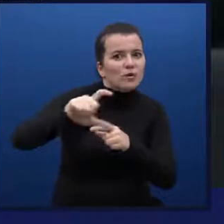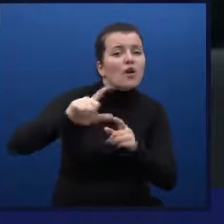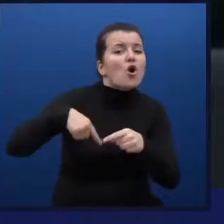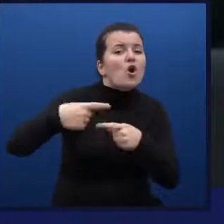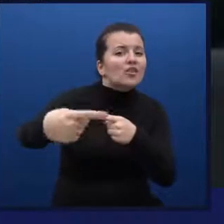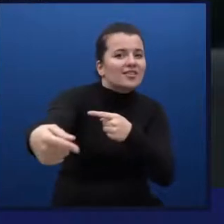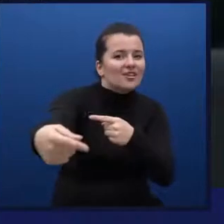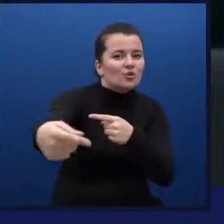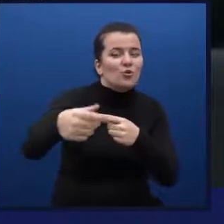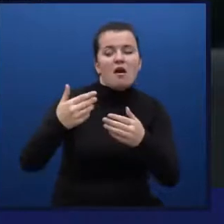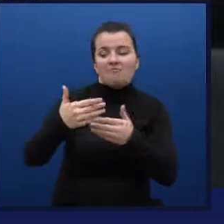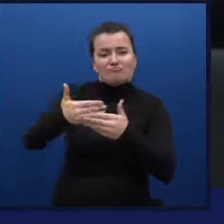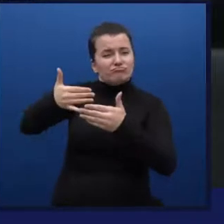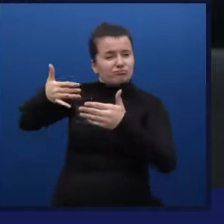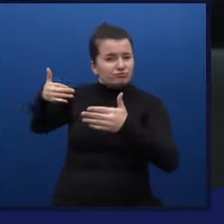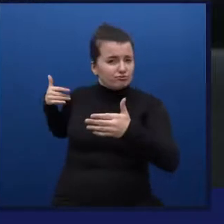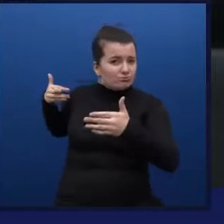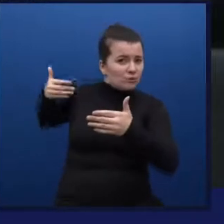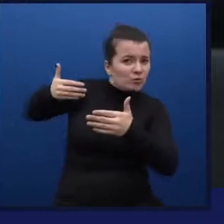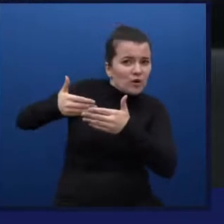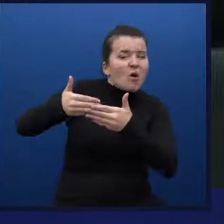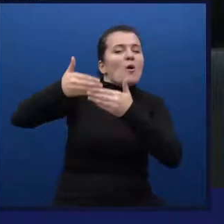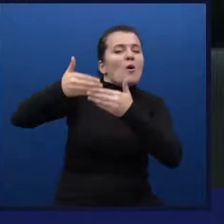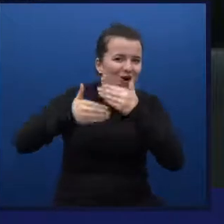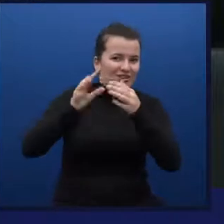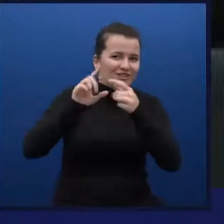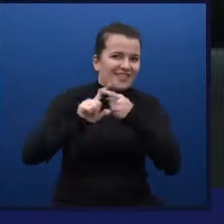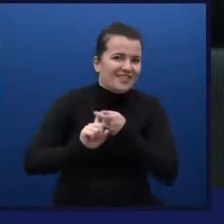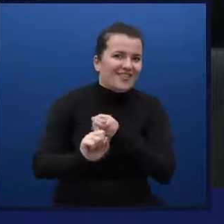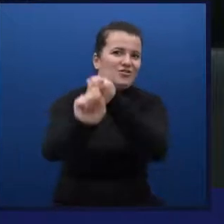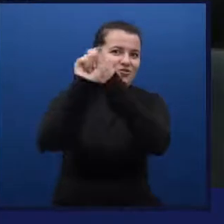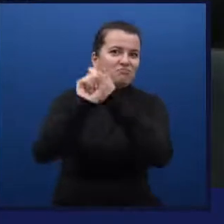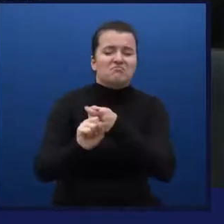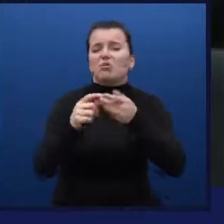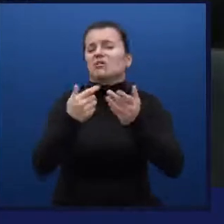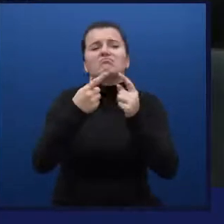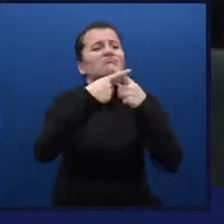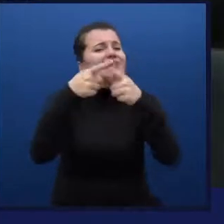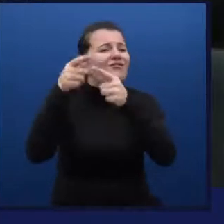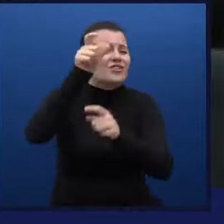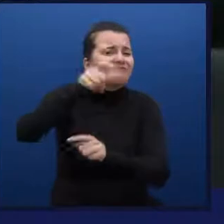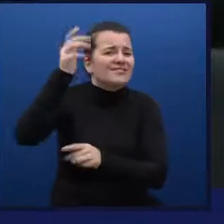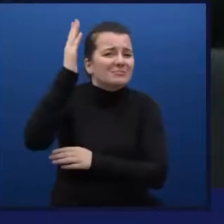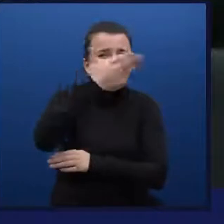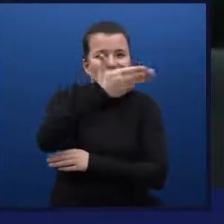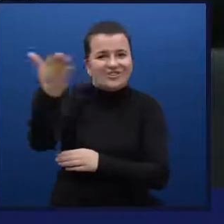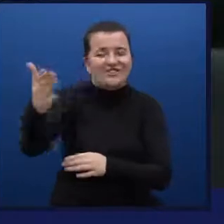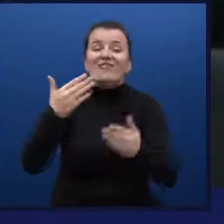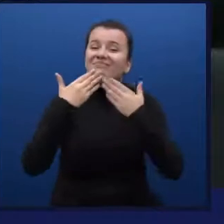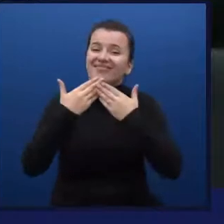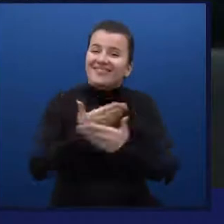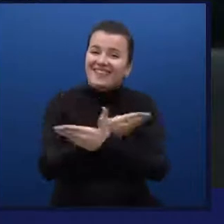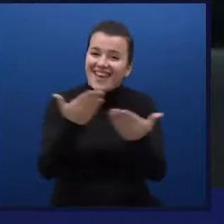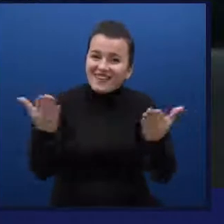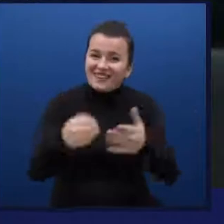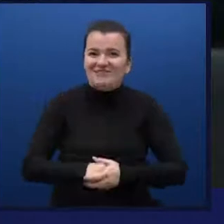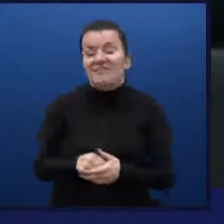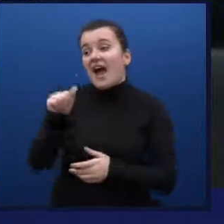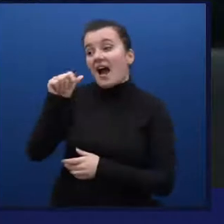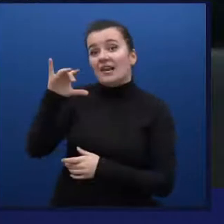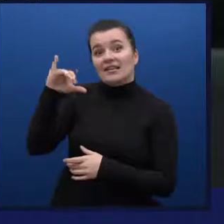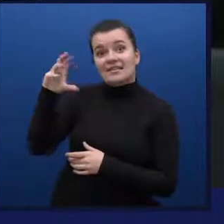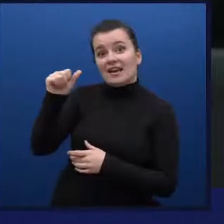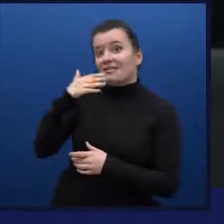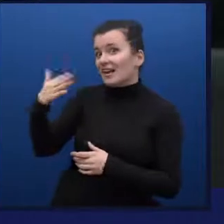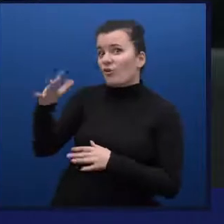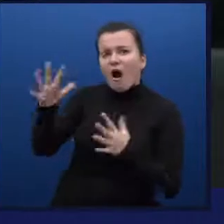we've been talking about with other speakers in the field. So yeah, thank you very much, Alicia, for joining us. How's the puppy